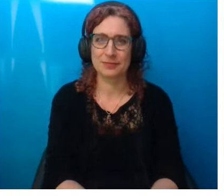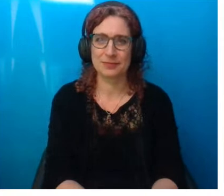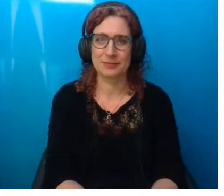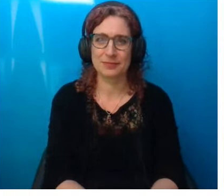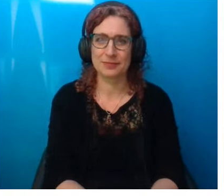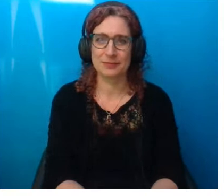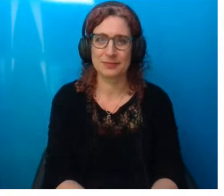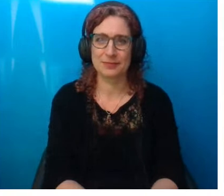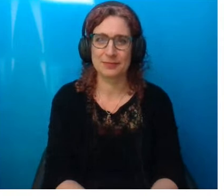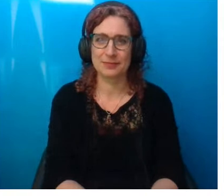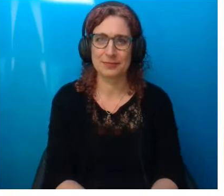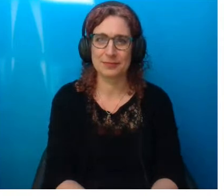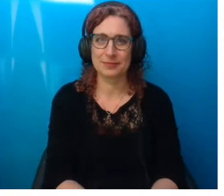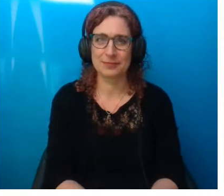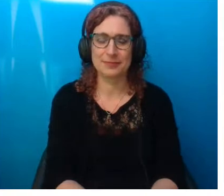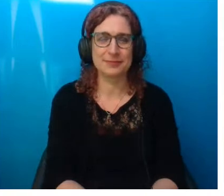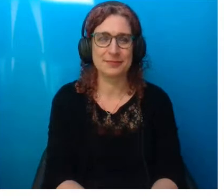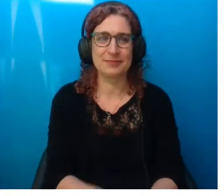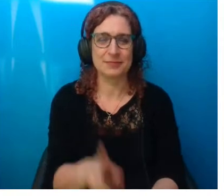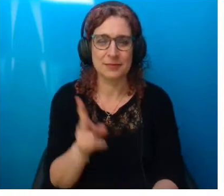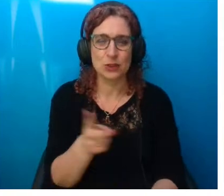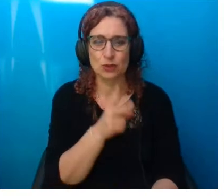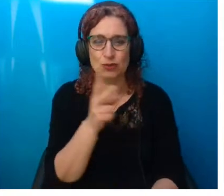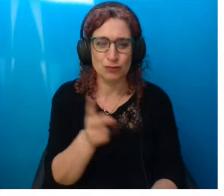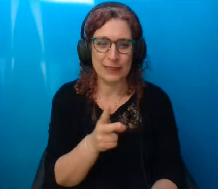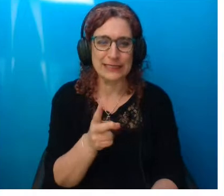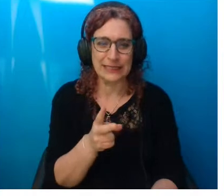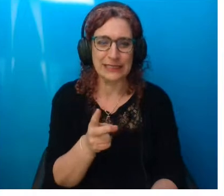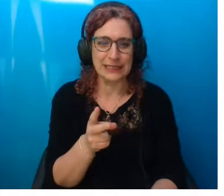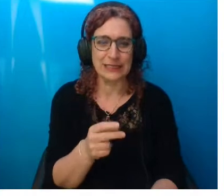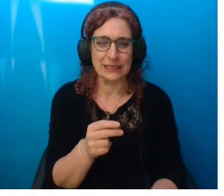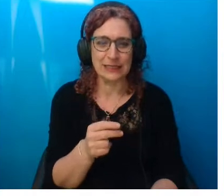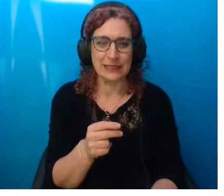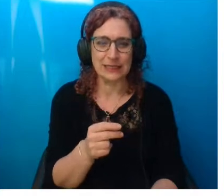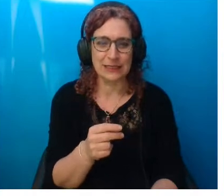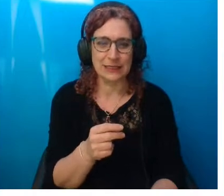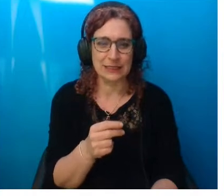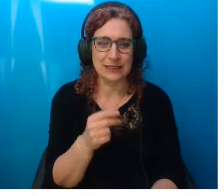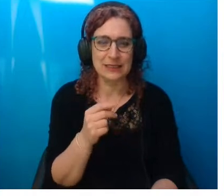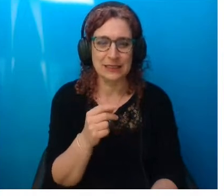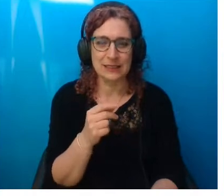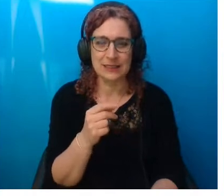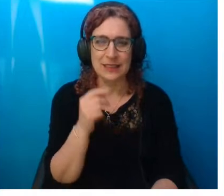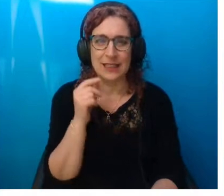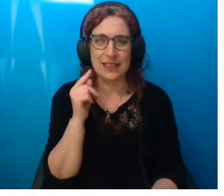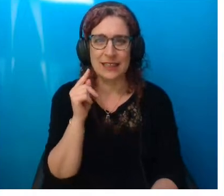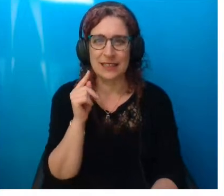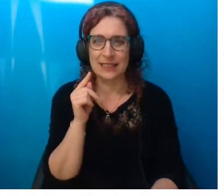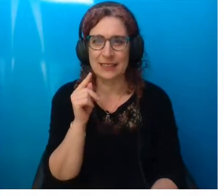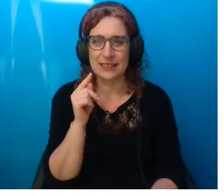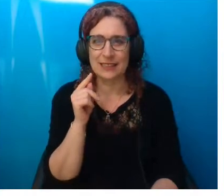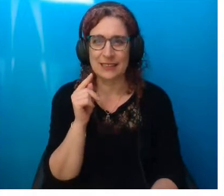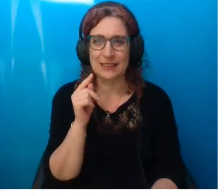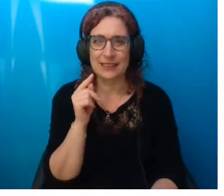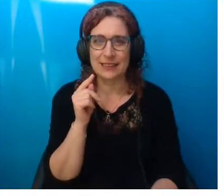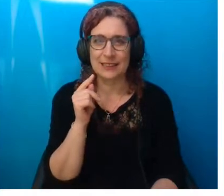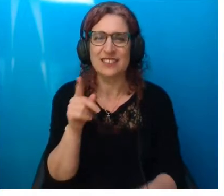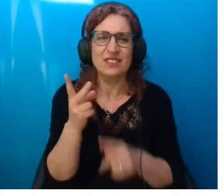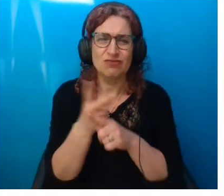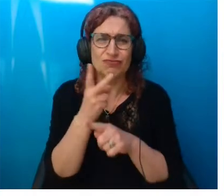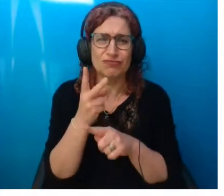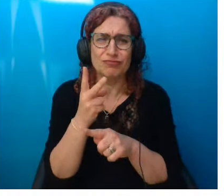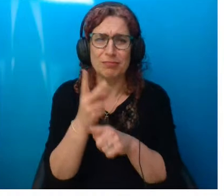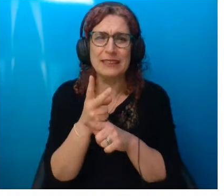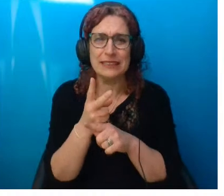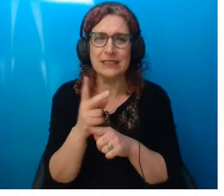is an Honorary Clinical Research Fellow with Edinburgh University, GP and a member of ARIA, that's the Allergic Rhinitis and its Impact on Asthma